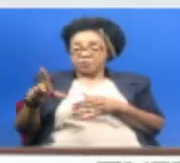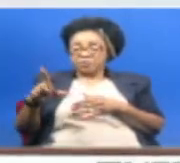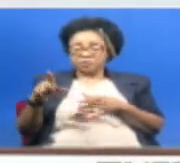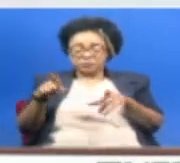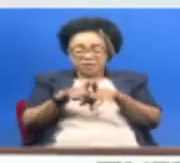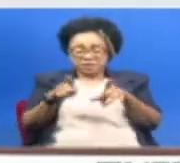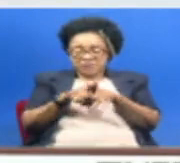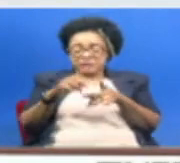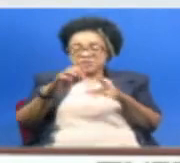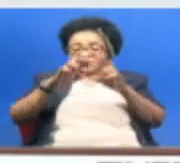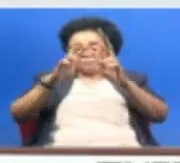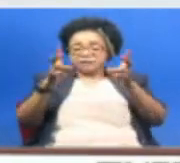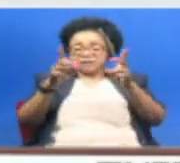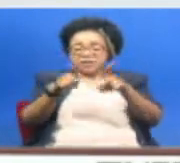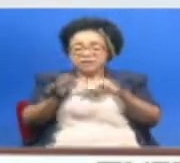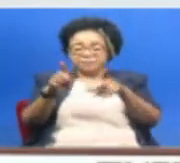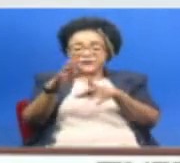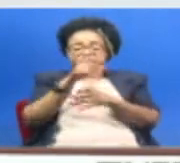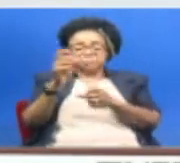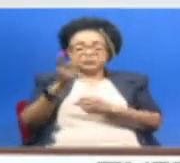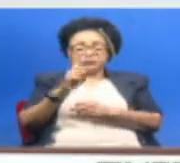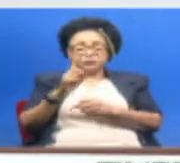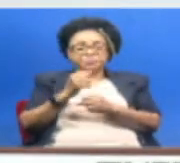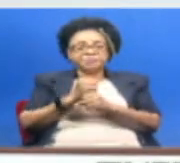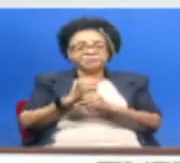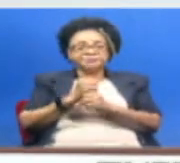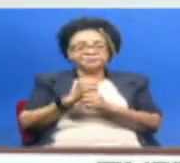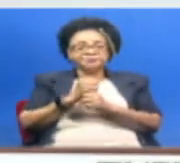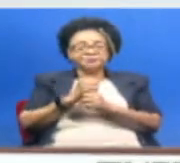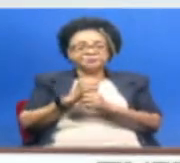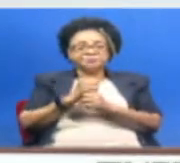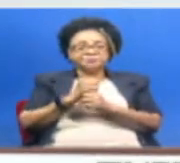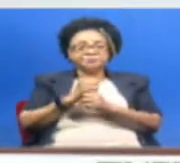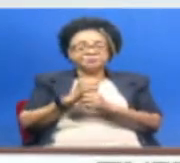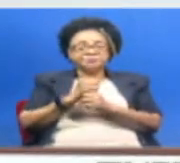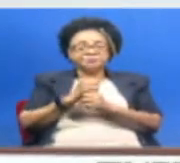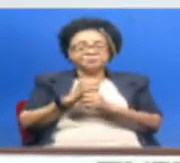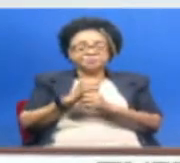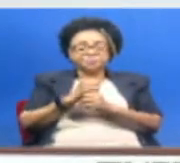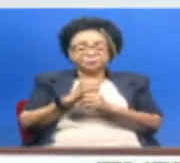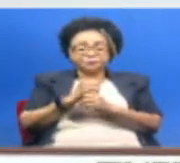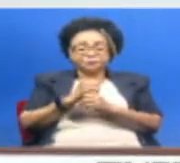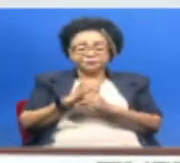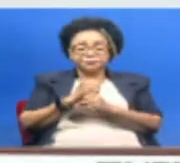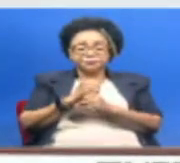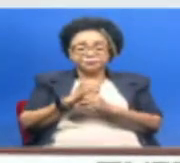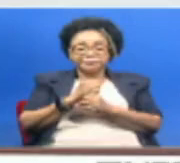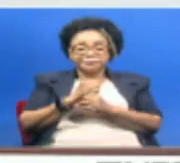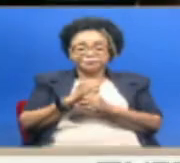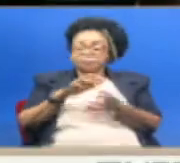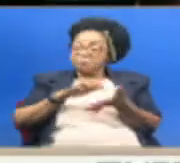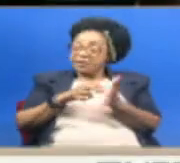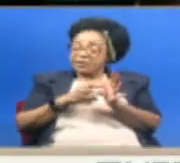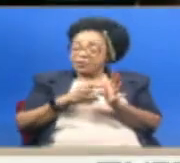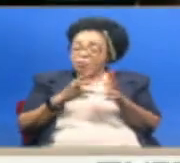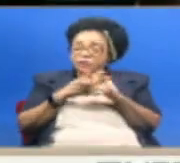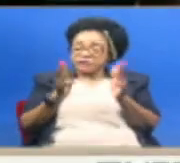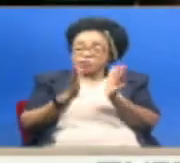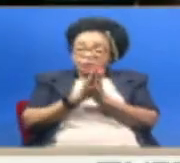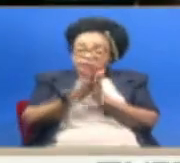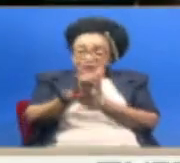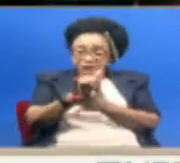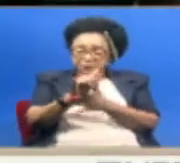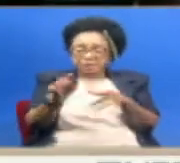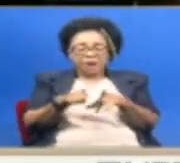Ministry, and the IEBC Selection Panel as established by statute. As they